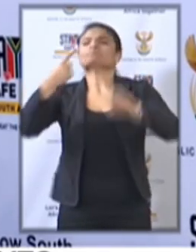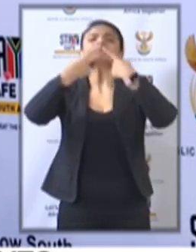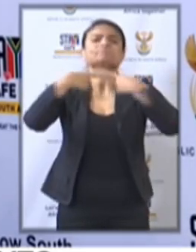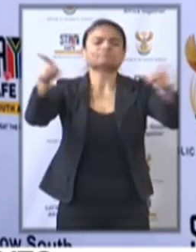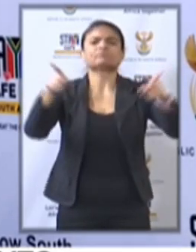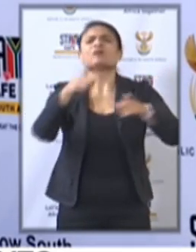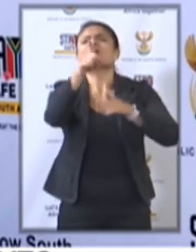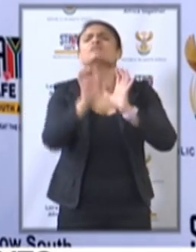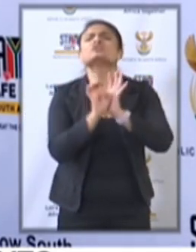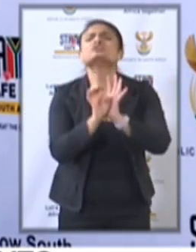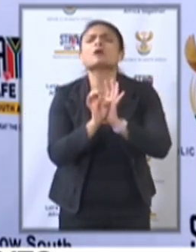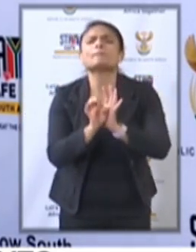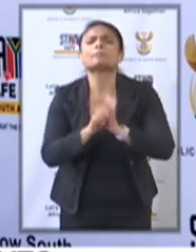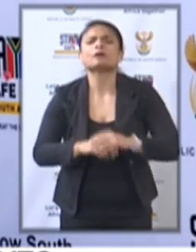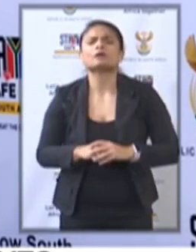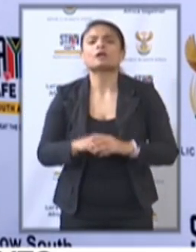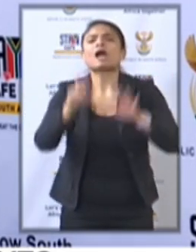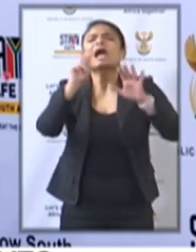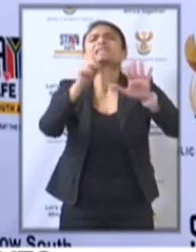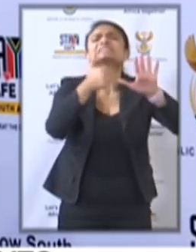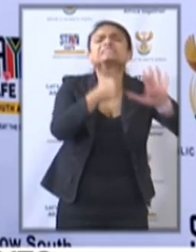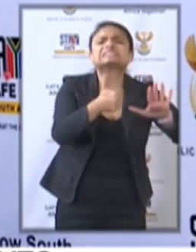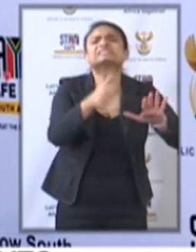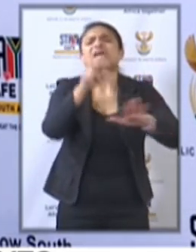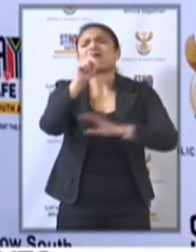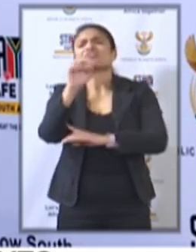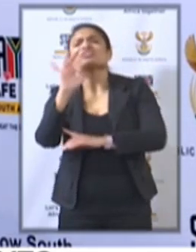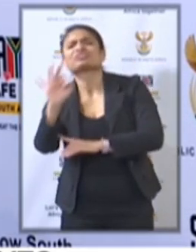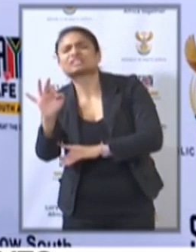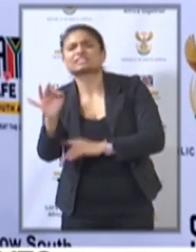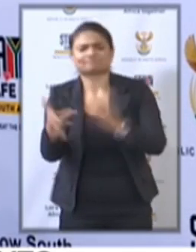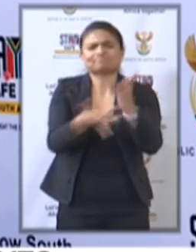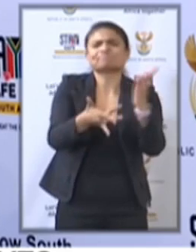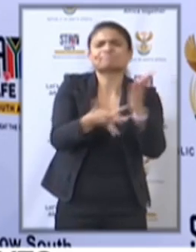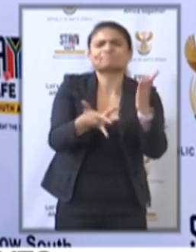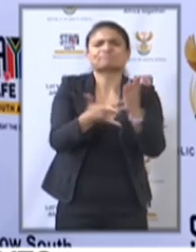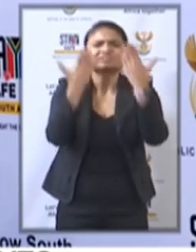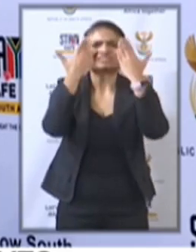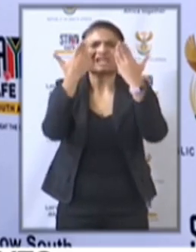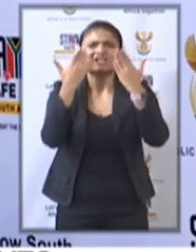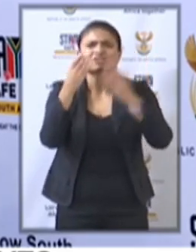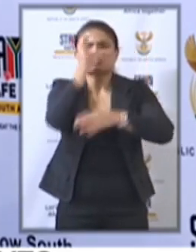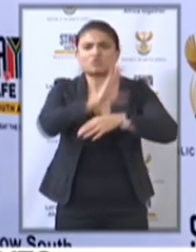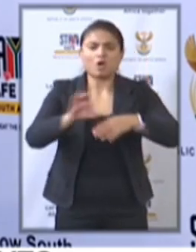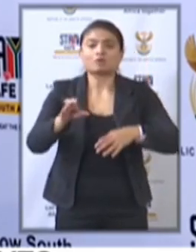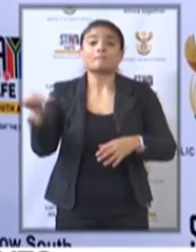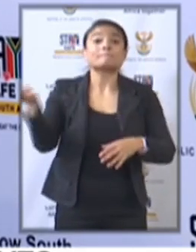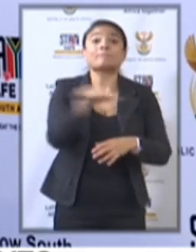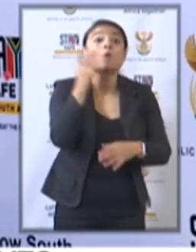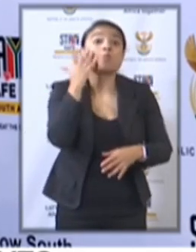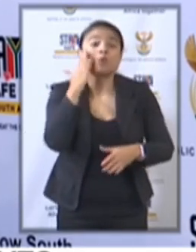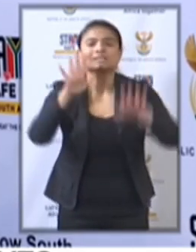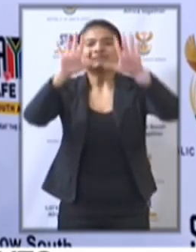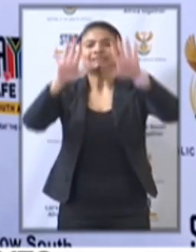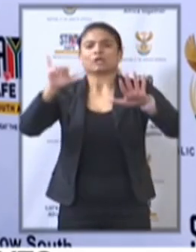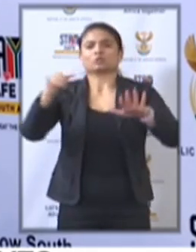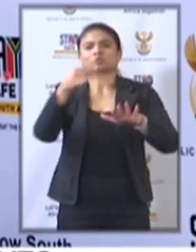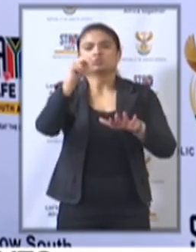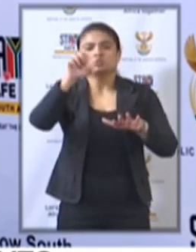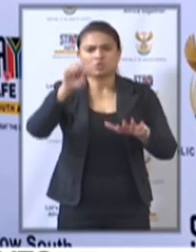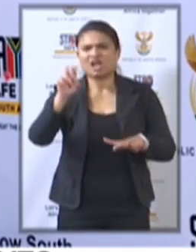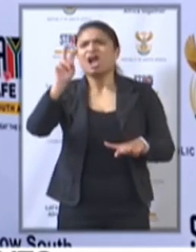the N6 and N3 students were back on the 10th of June, N5 and N2 students on the 15th of